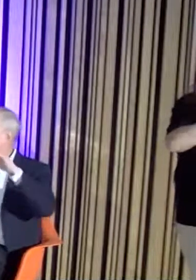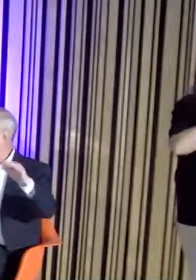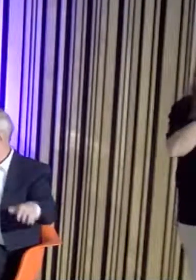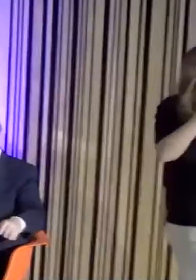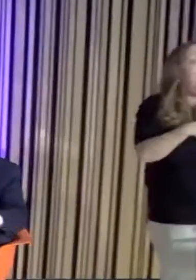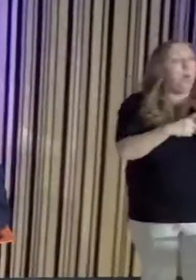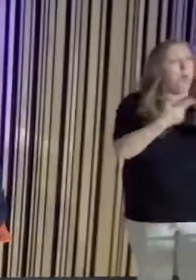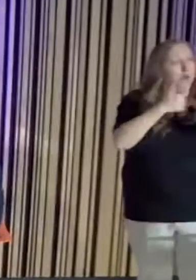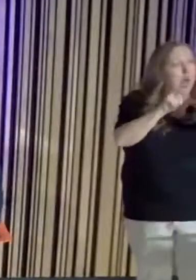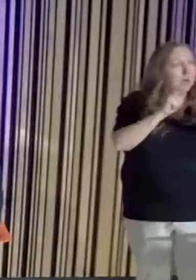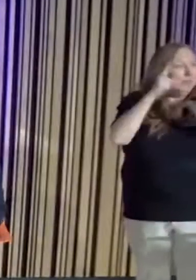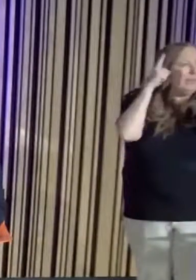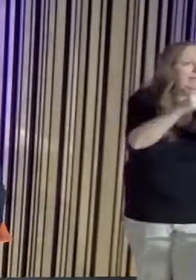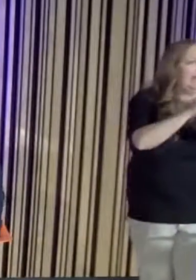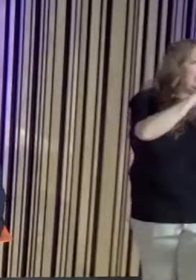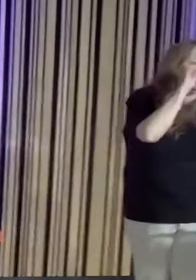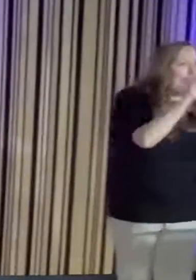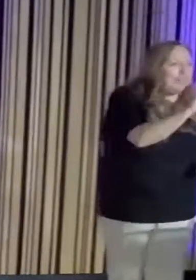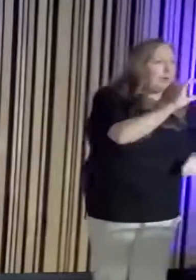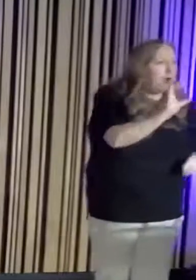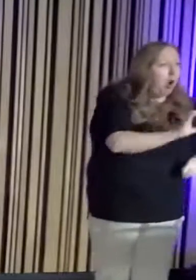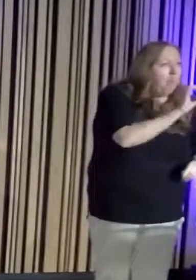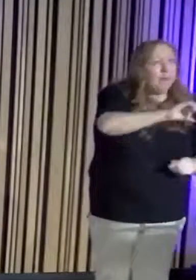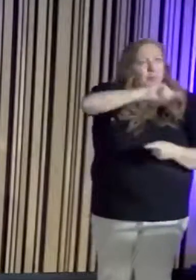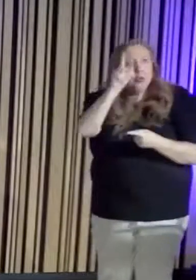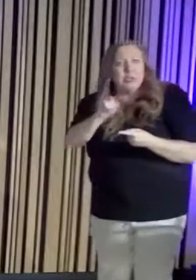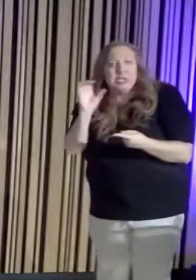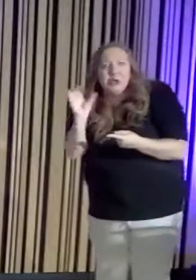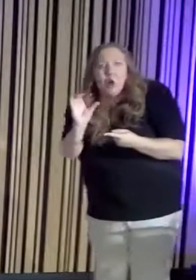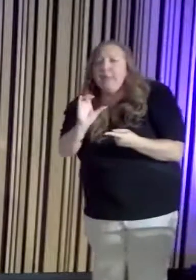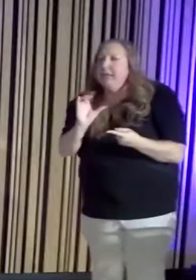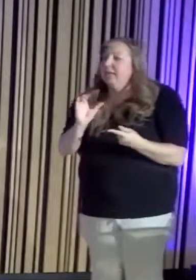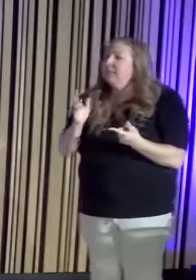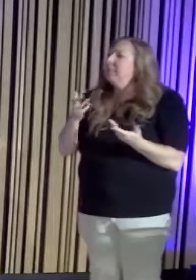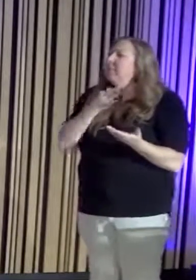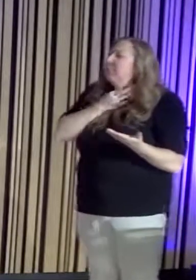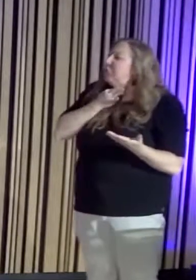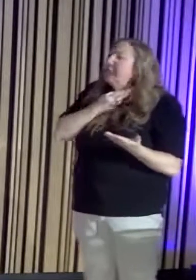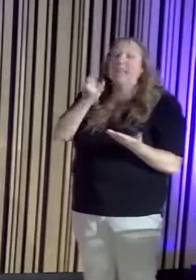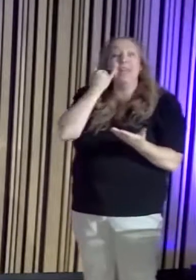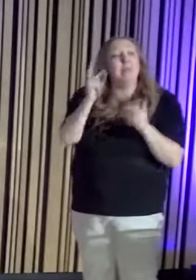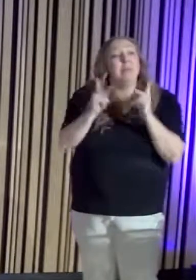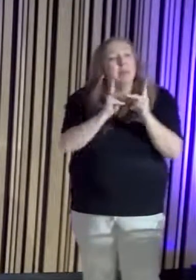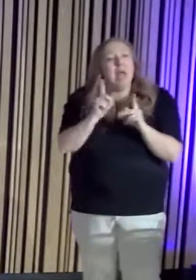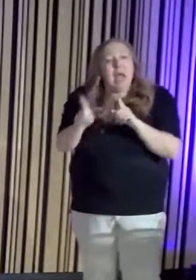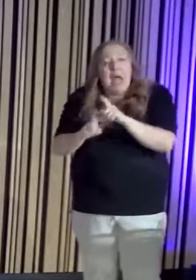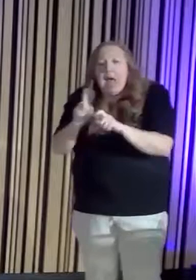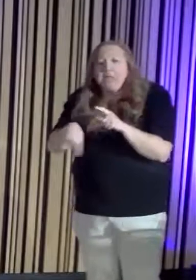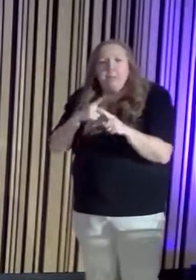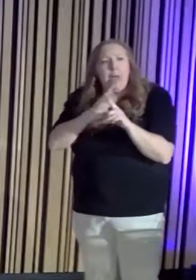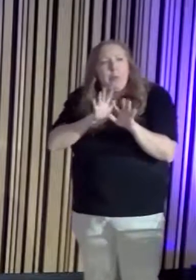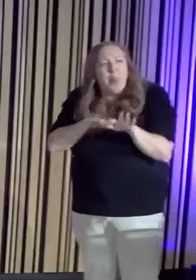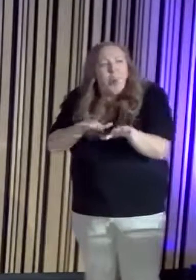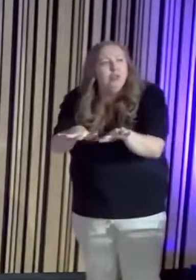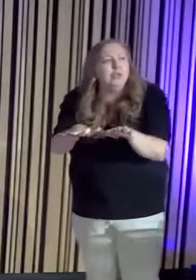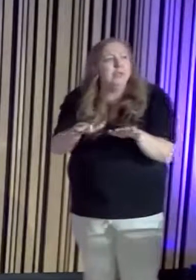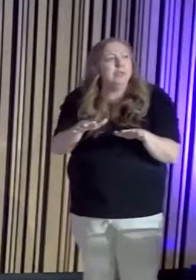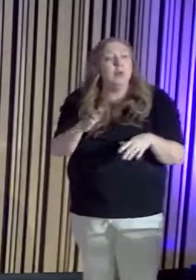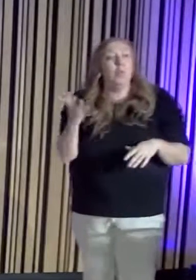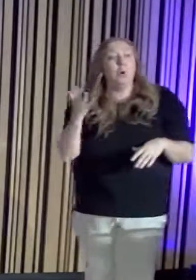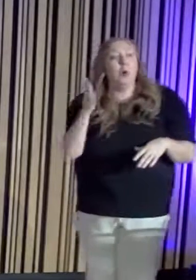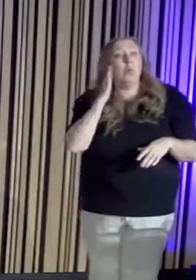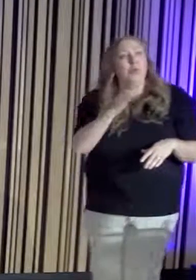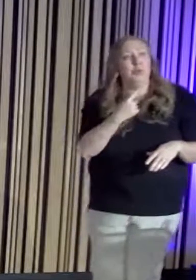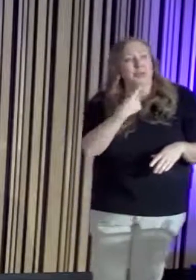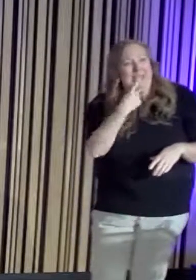or reducing carbon, which to me seems like it's a little bit of a diversion. What would you say to them about the oceans? What would you say to the folks at